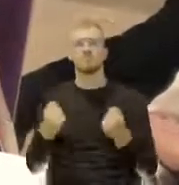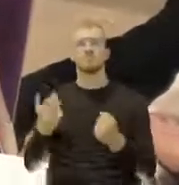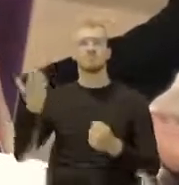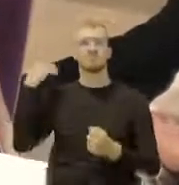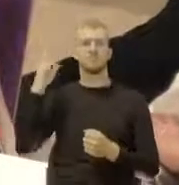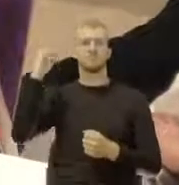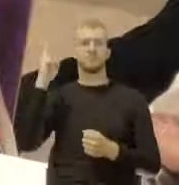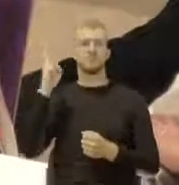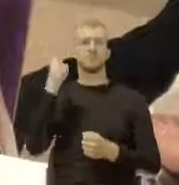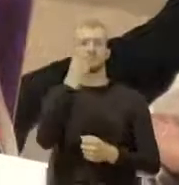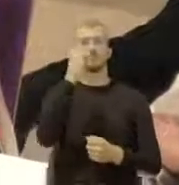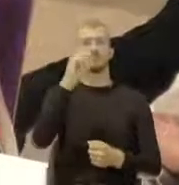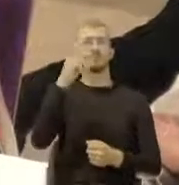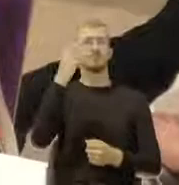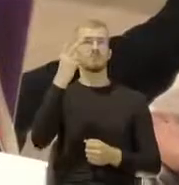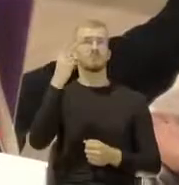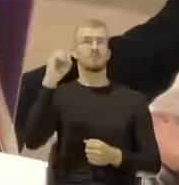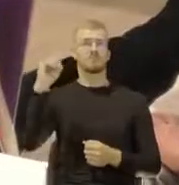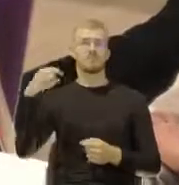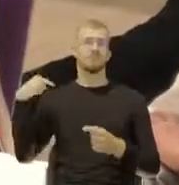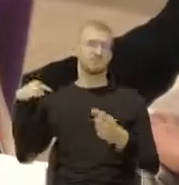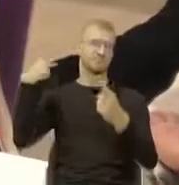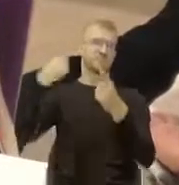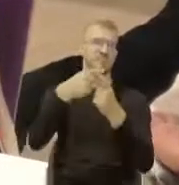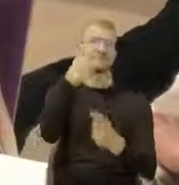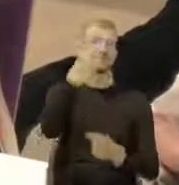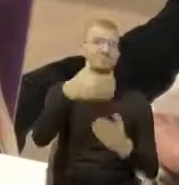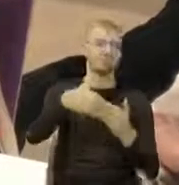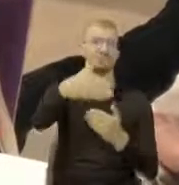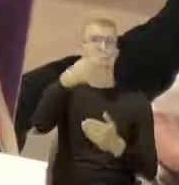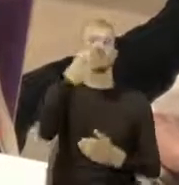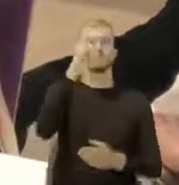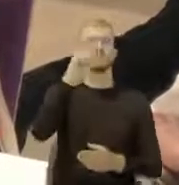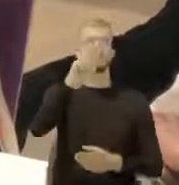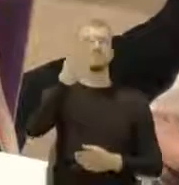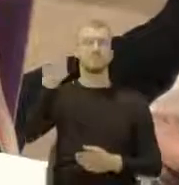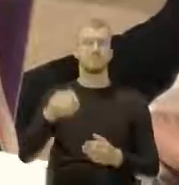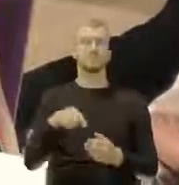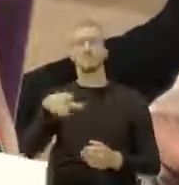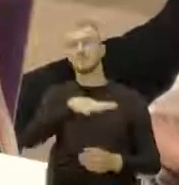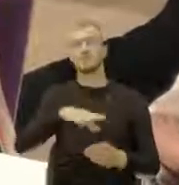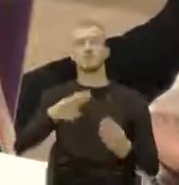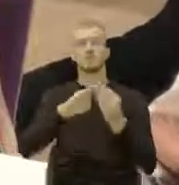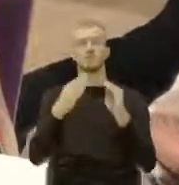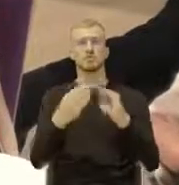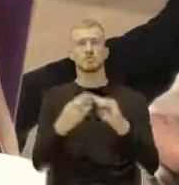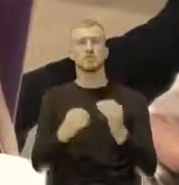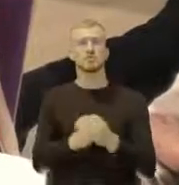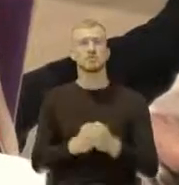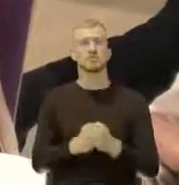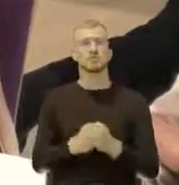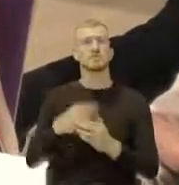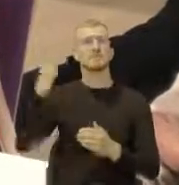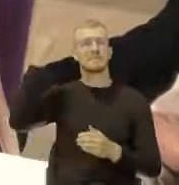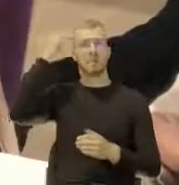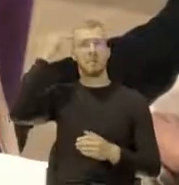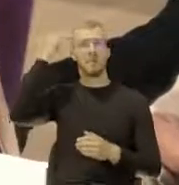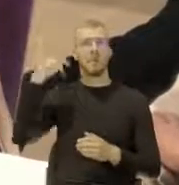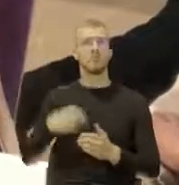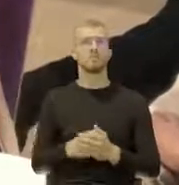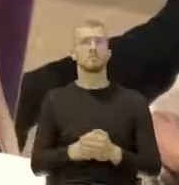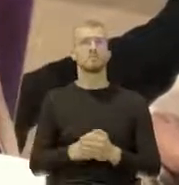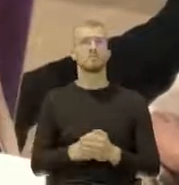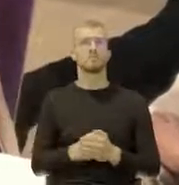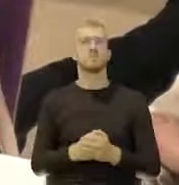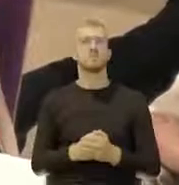sense, the city of São Paulo has a memorandum of understanding with UN Habitat, which is the initial